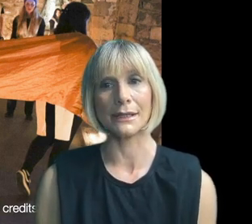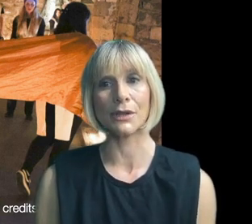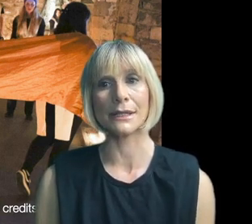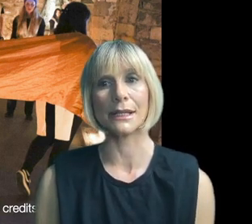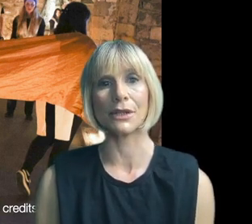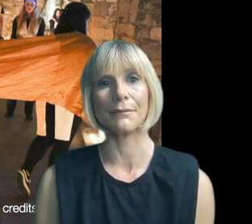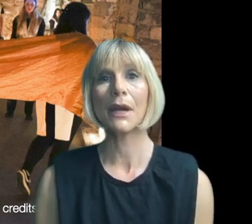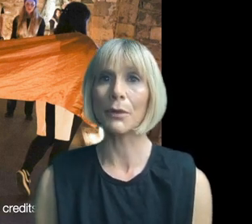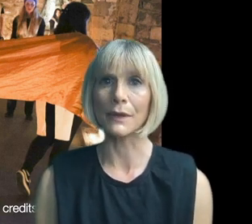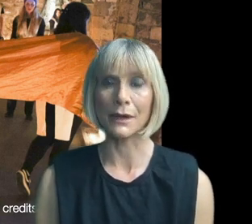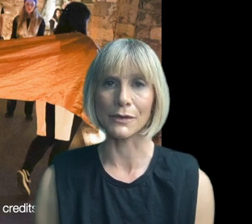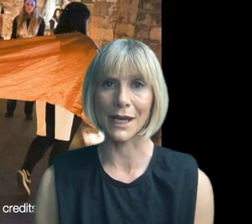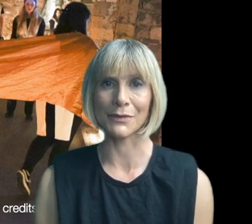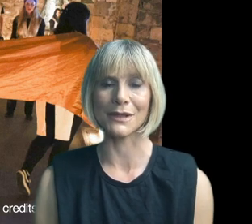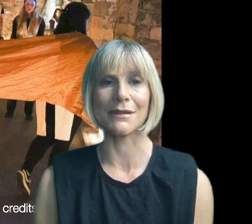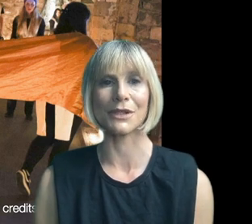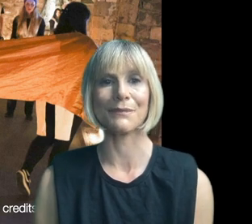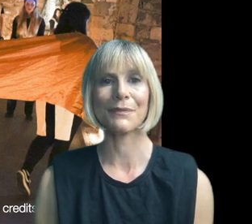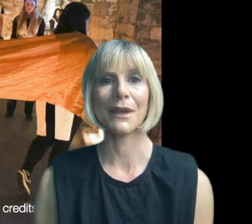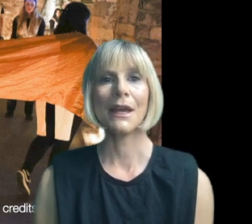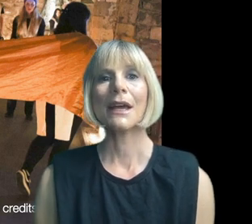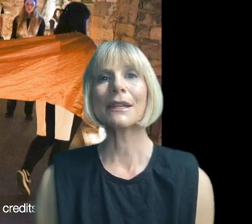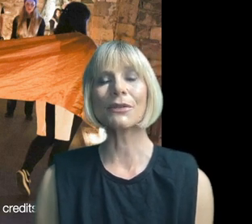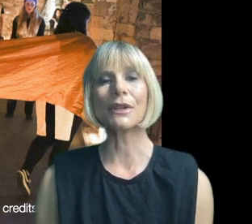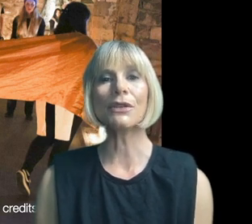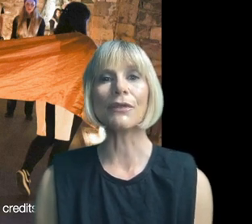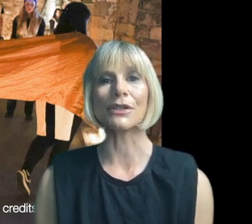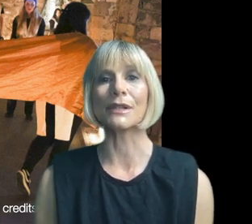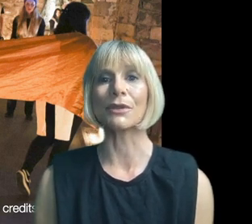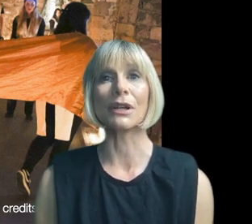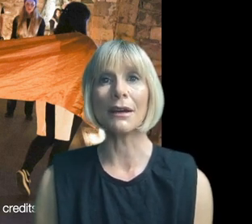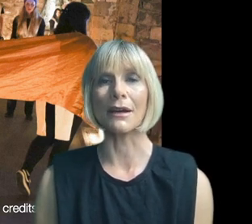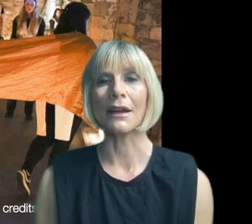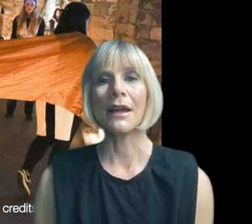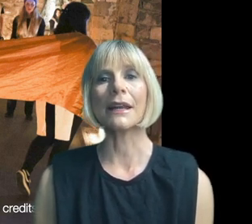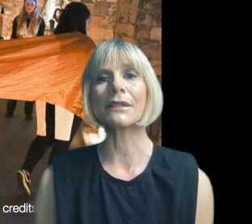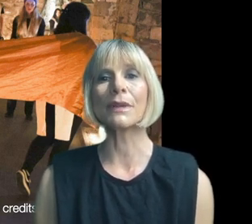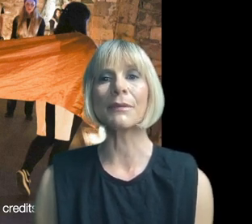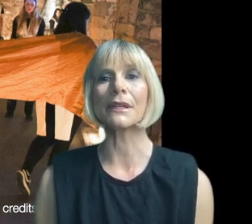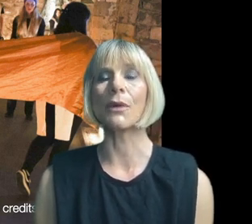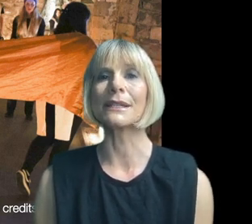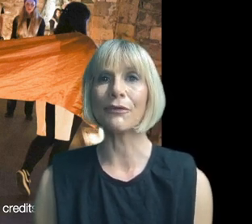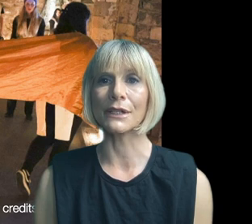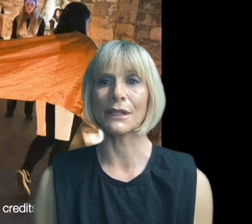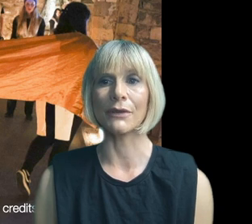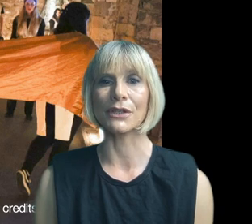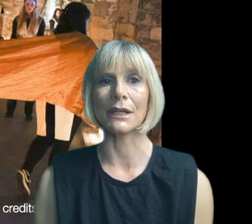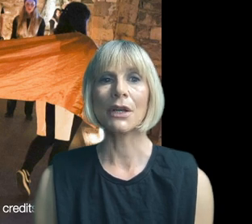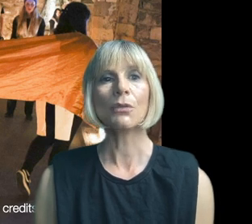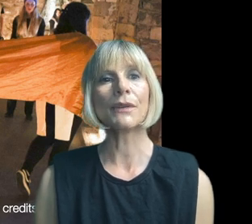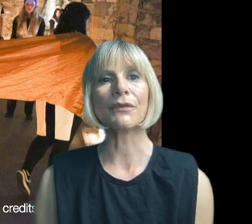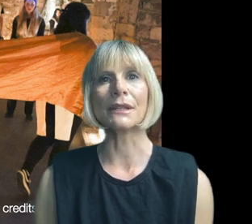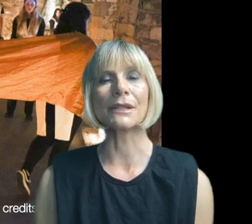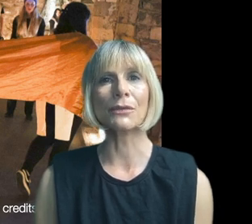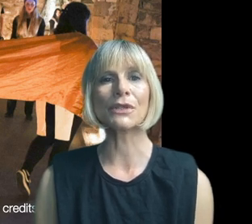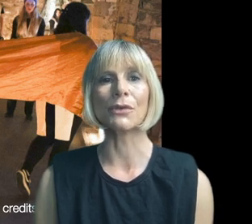ISL translation but with the closed captions option. And so the new version is much longer and has a rhythm that is quite different to the original,